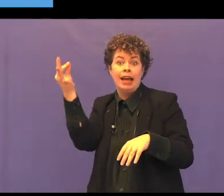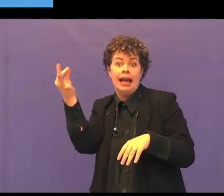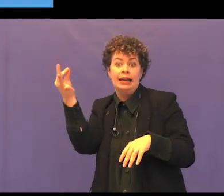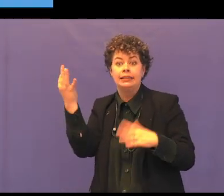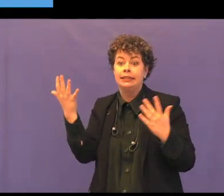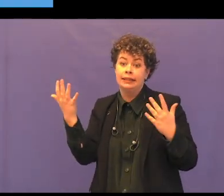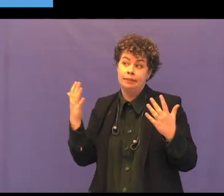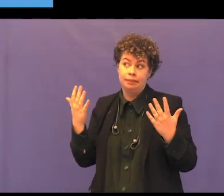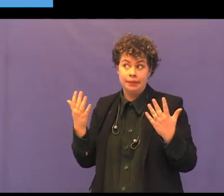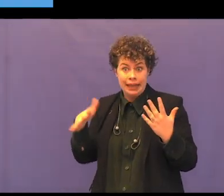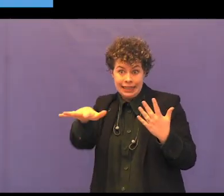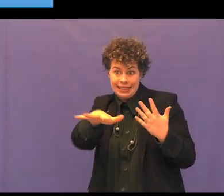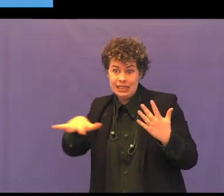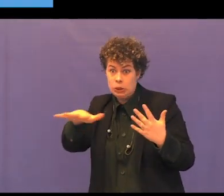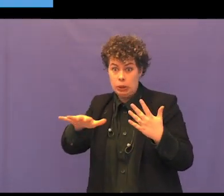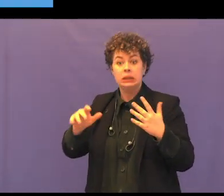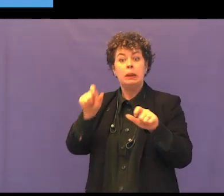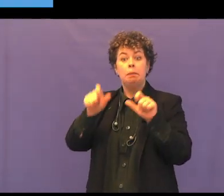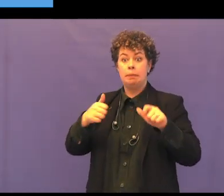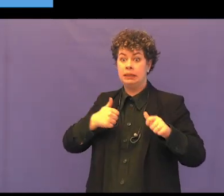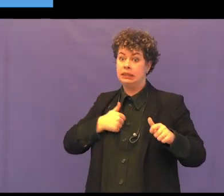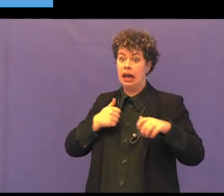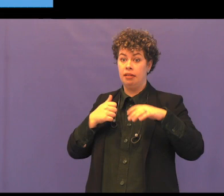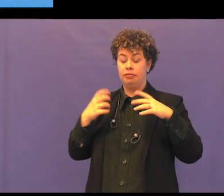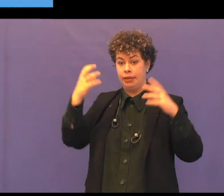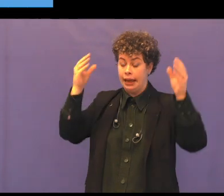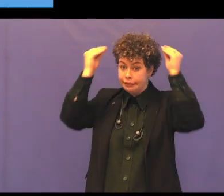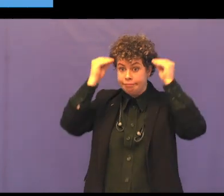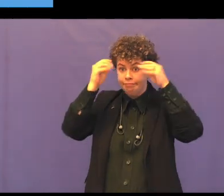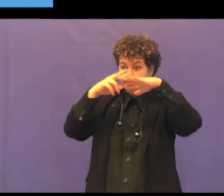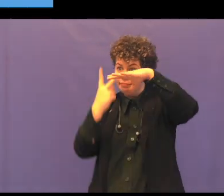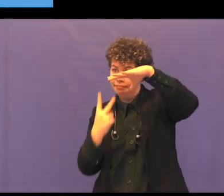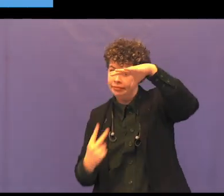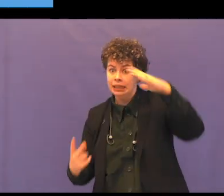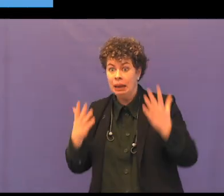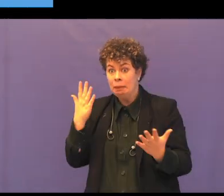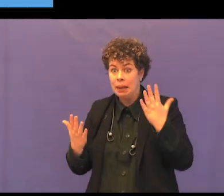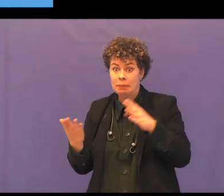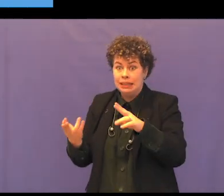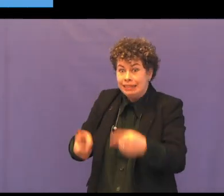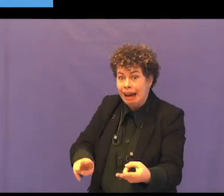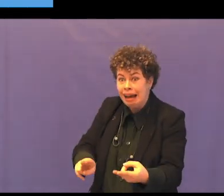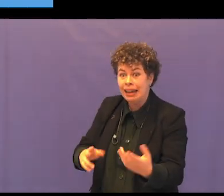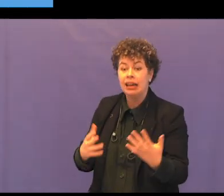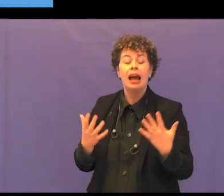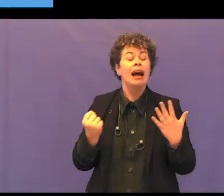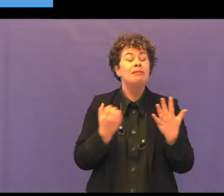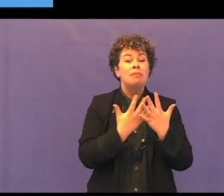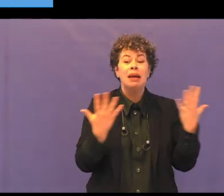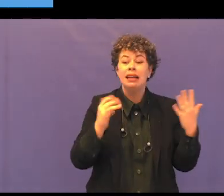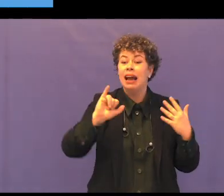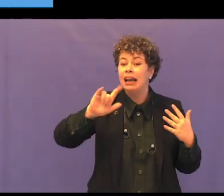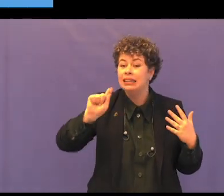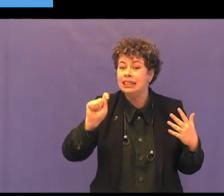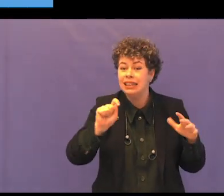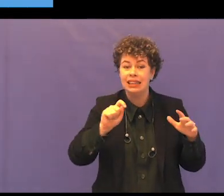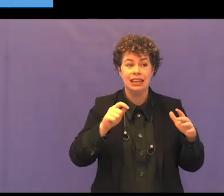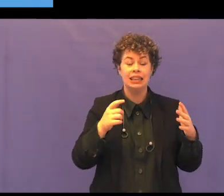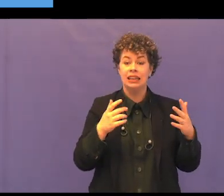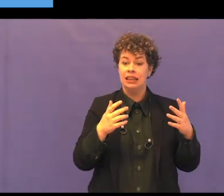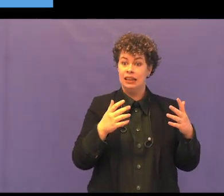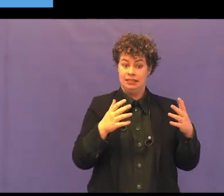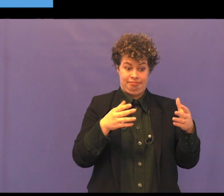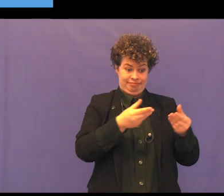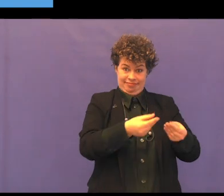of IT devices are recycled in unsafe and unsanitary conditions for the people